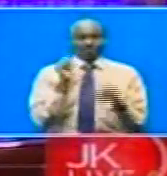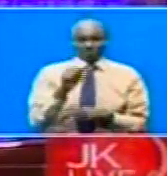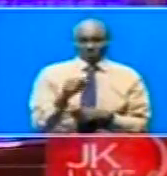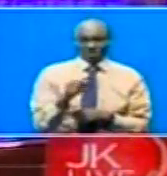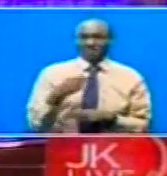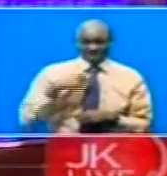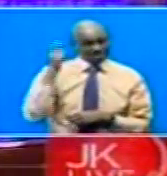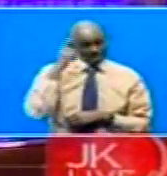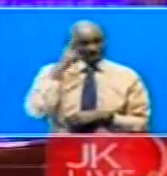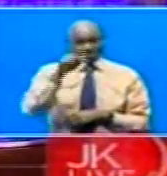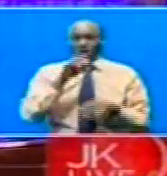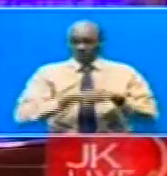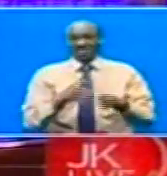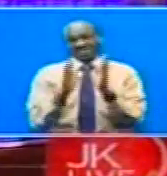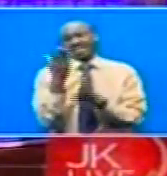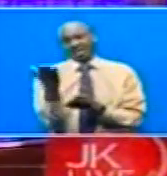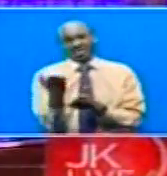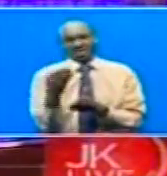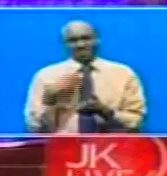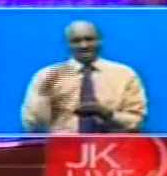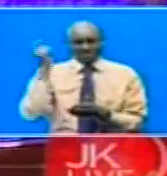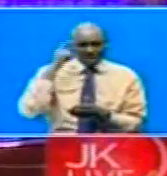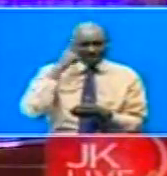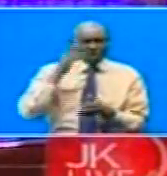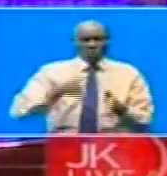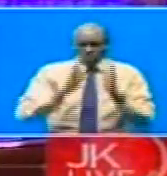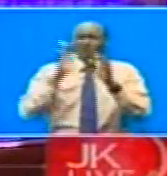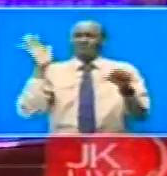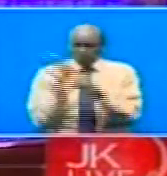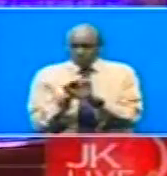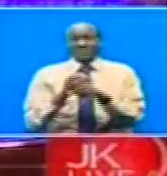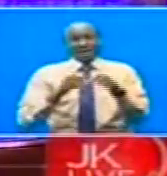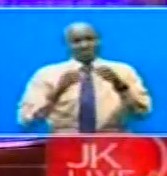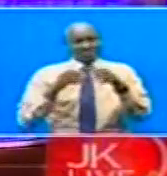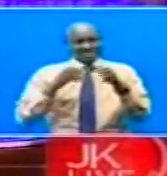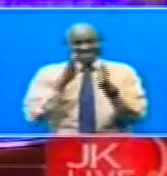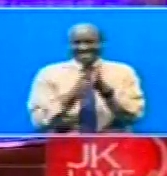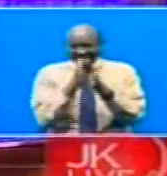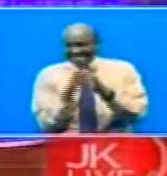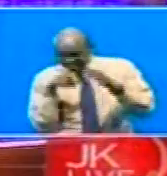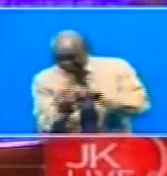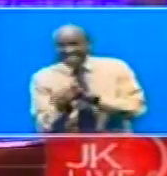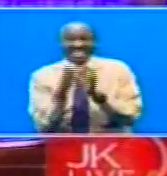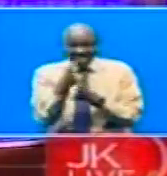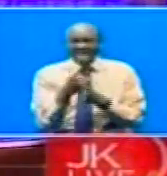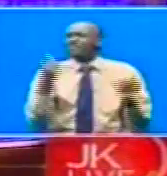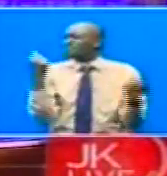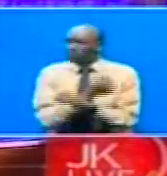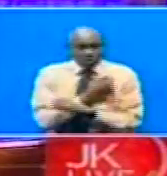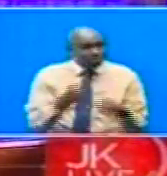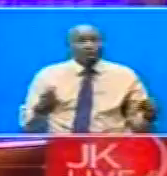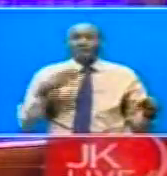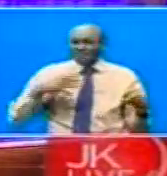up on the streets and there was this, the subways were so full. You know, I tried to get a subway up to where I was